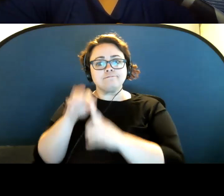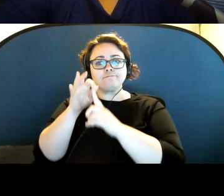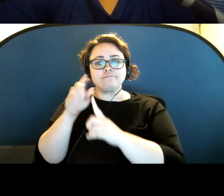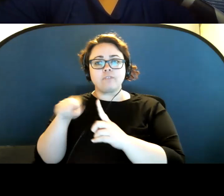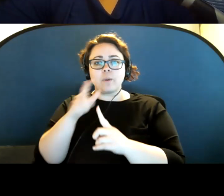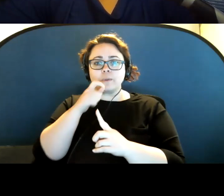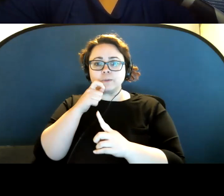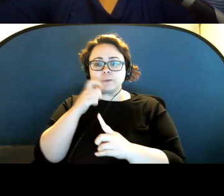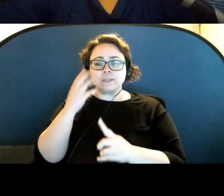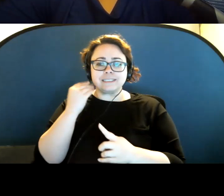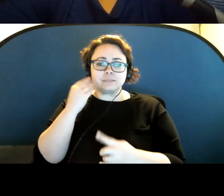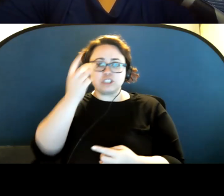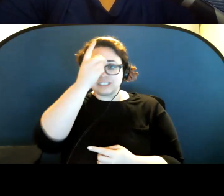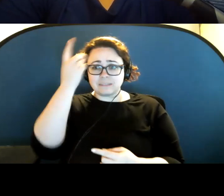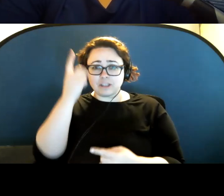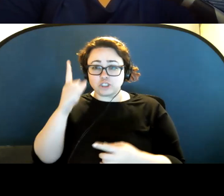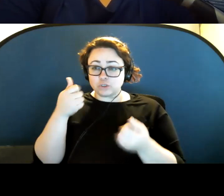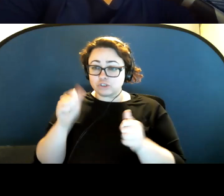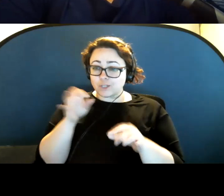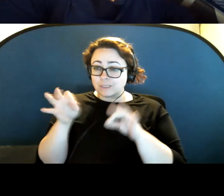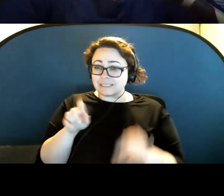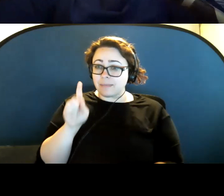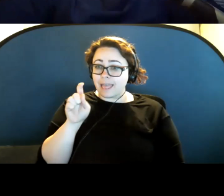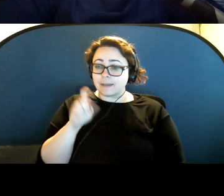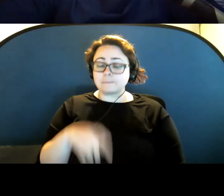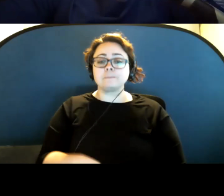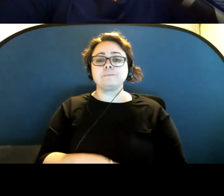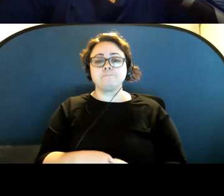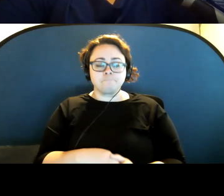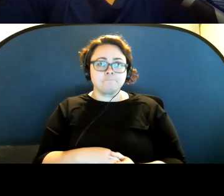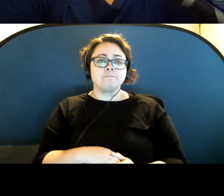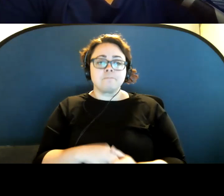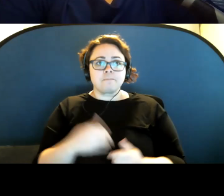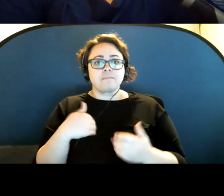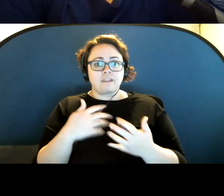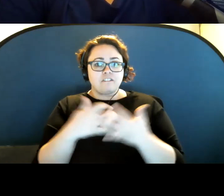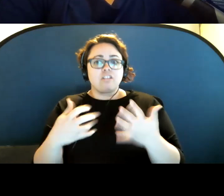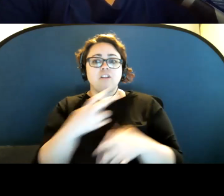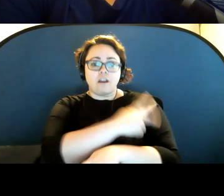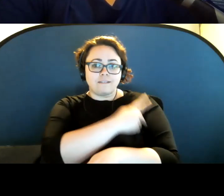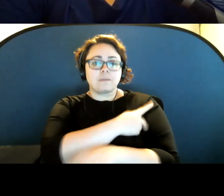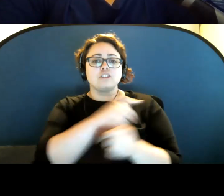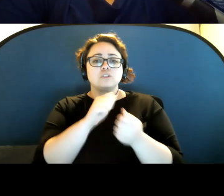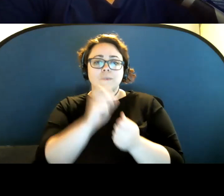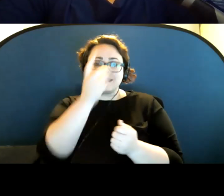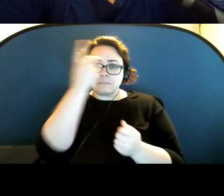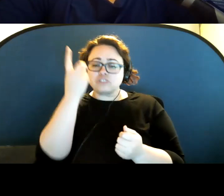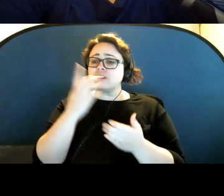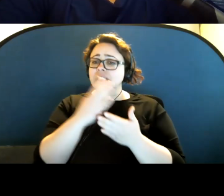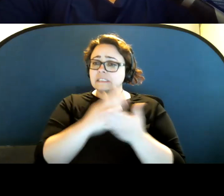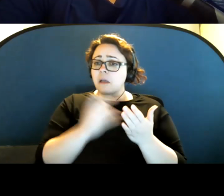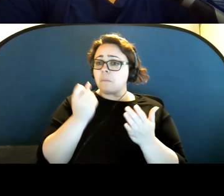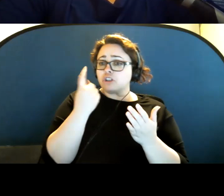Mm-hmm. Yes, I have a lot of patients with dementia. Some of them understand about COVID and some of them